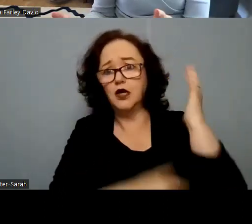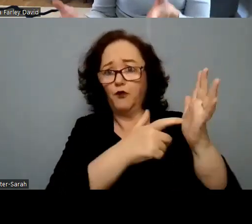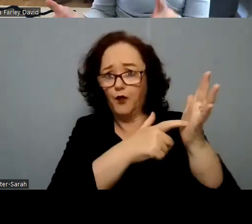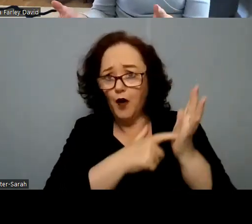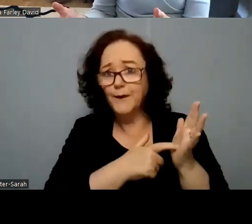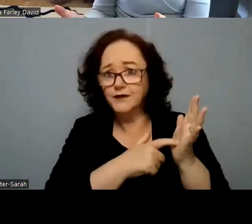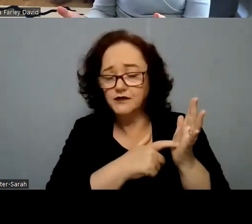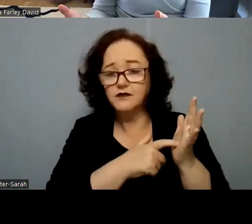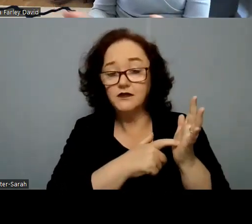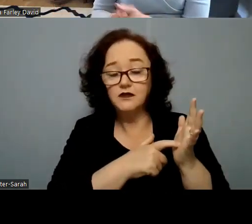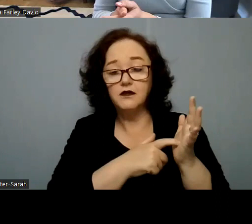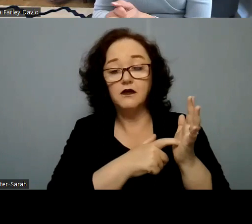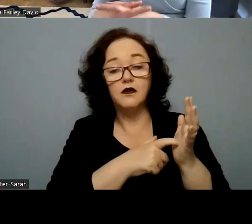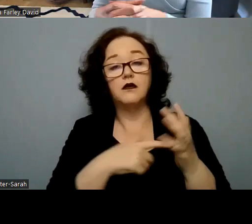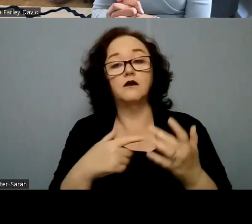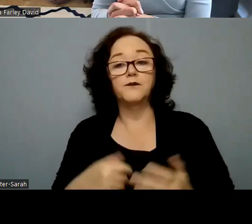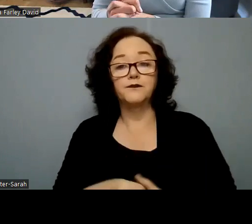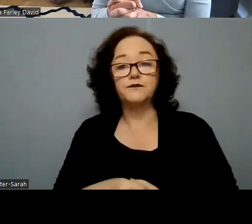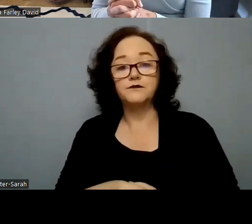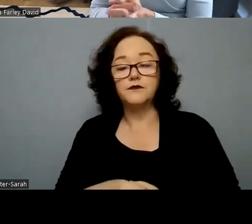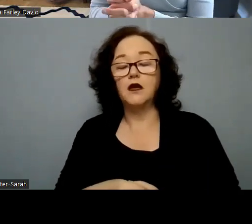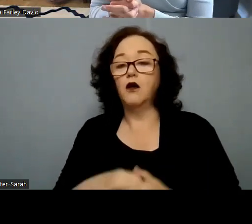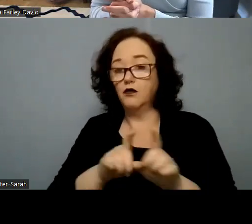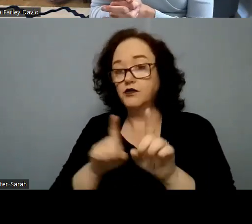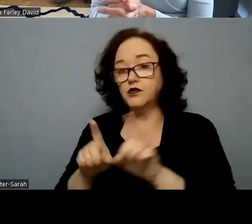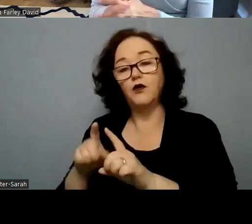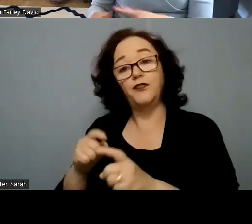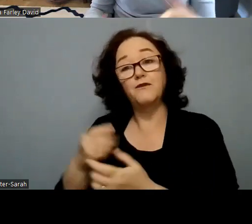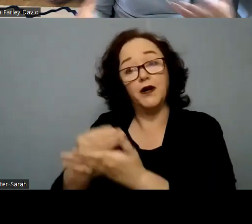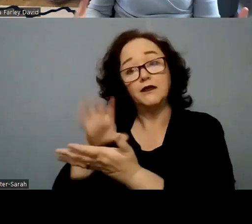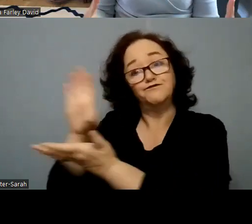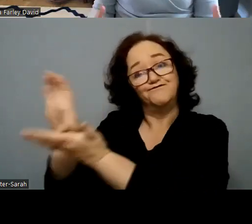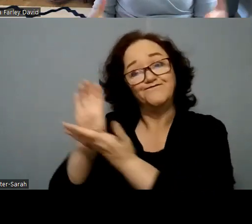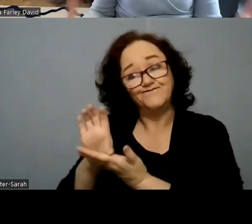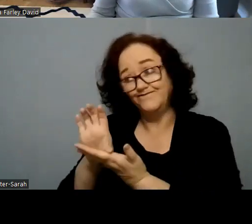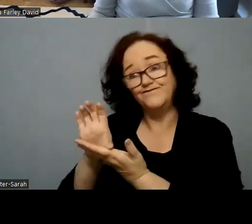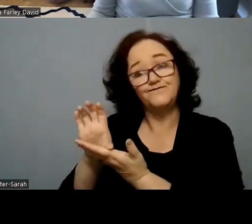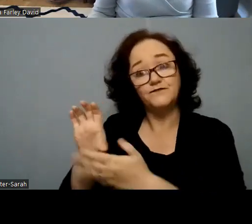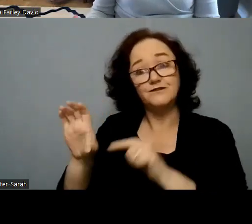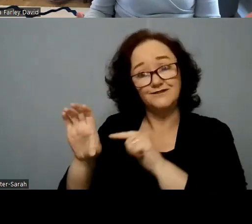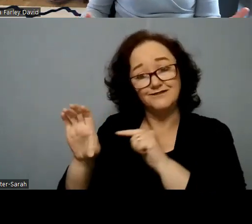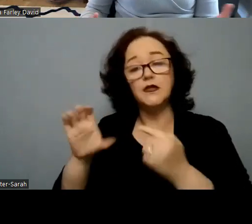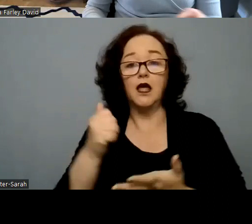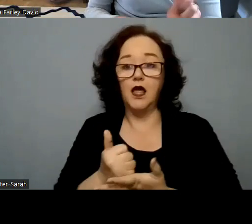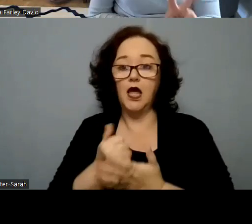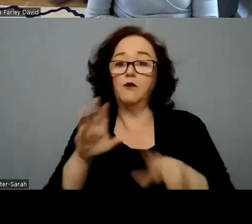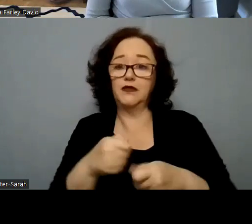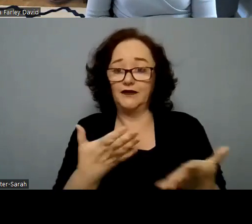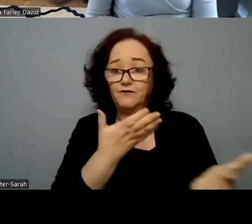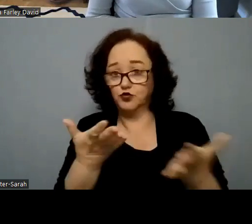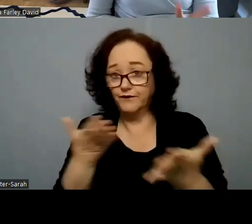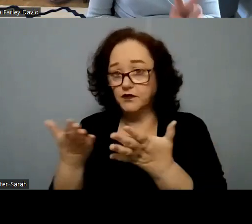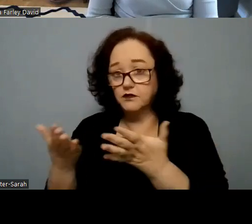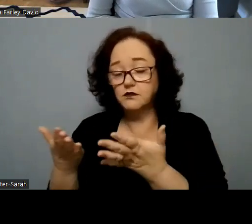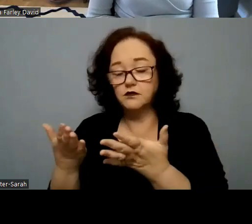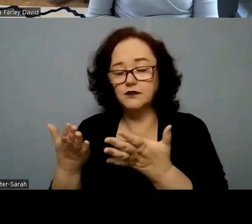return, they get access to a source of funding that that helps them deliver those services. I want to make two